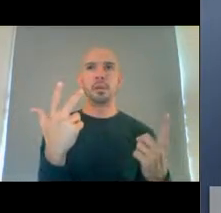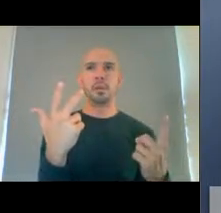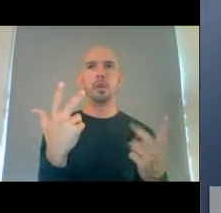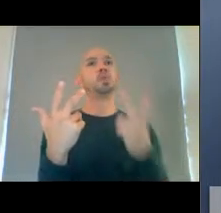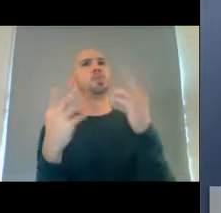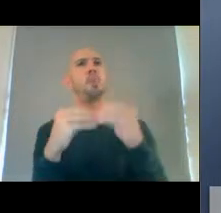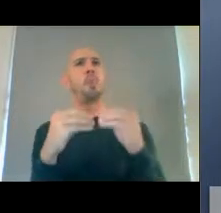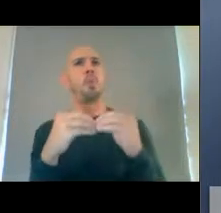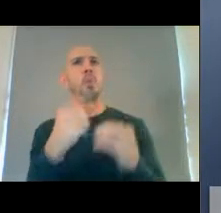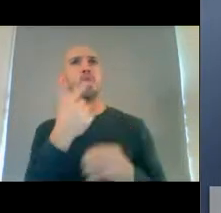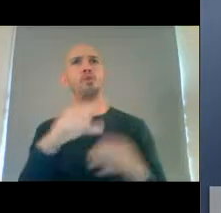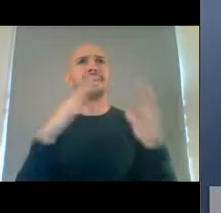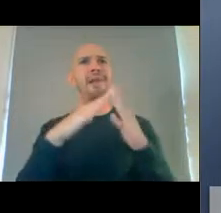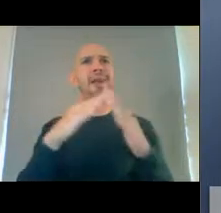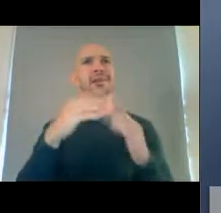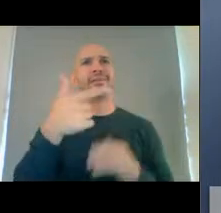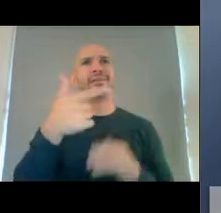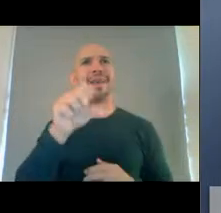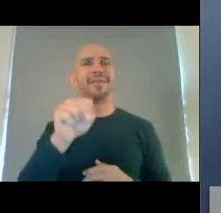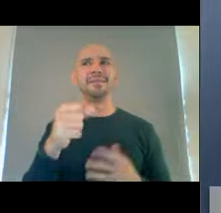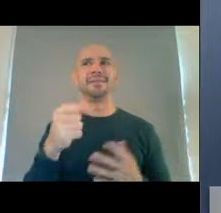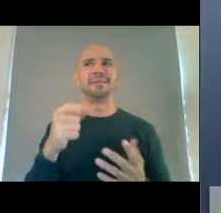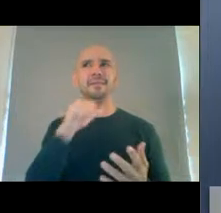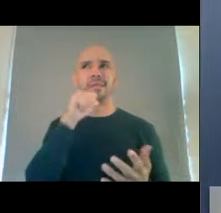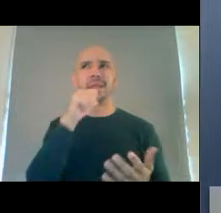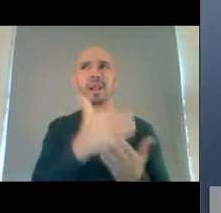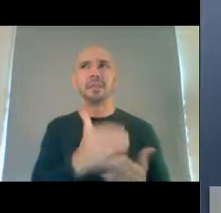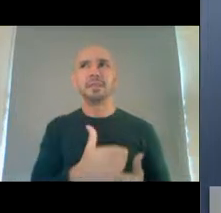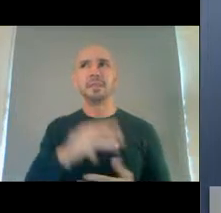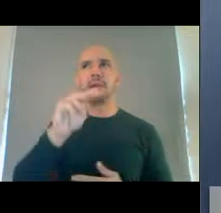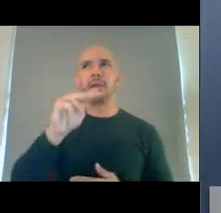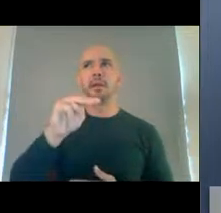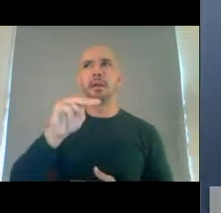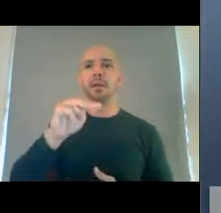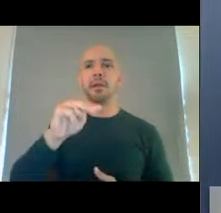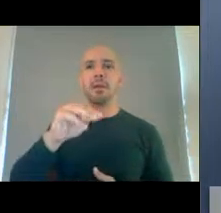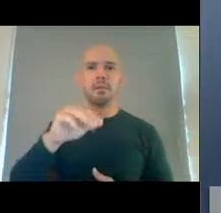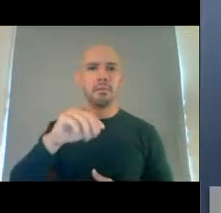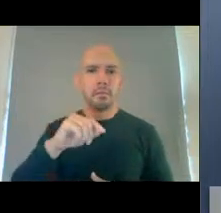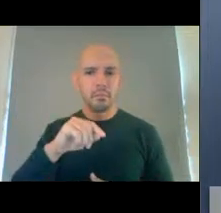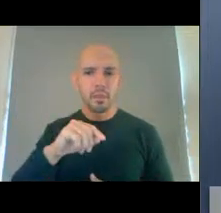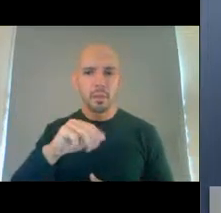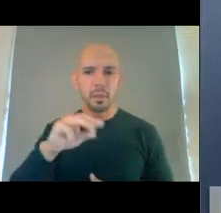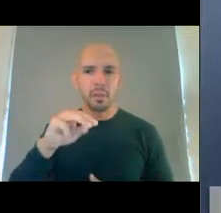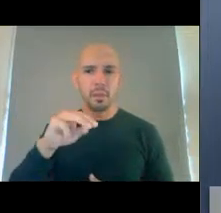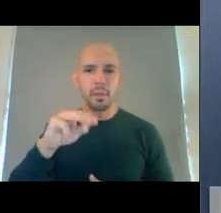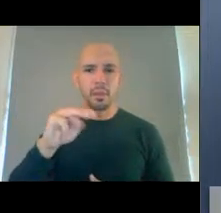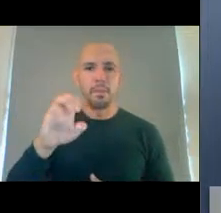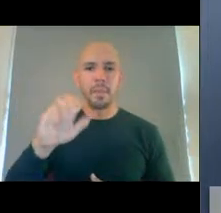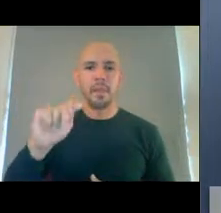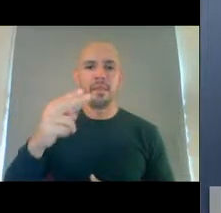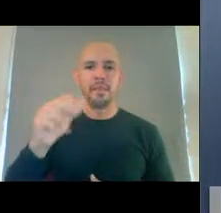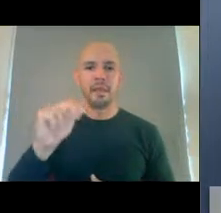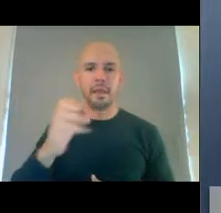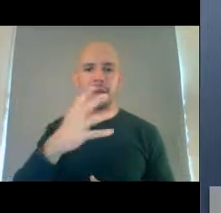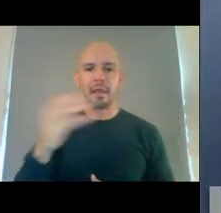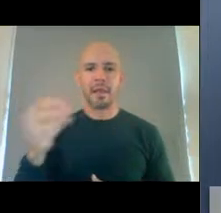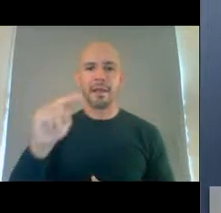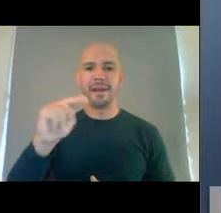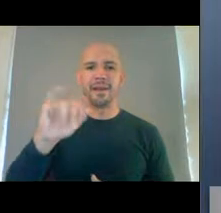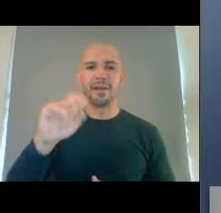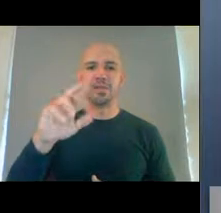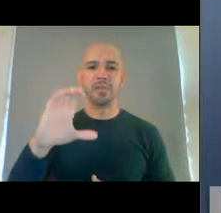gases nitric nitric oxides and uh and methane that are